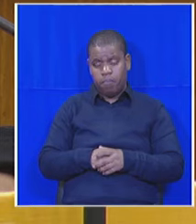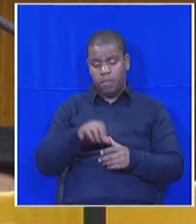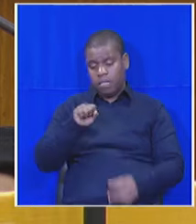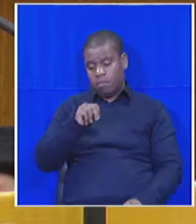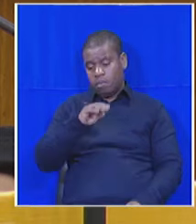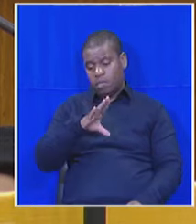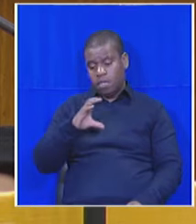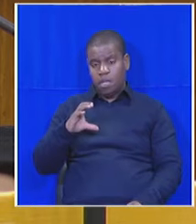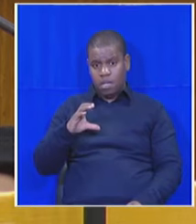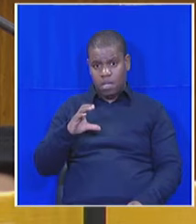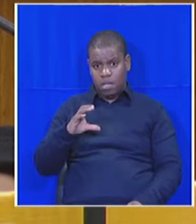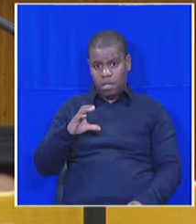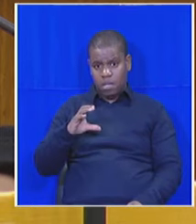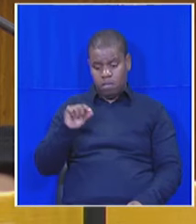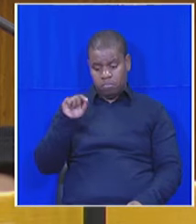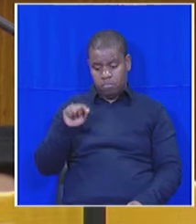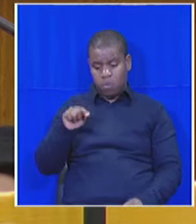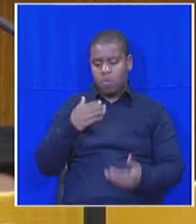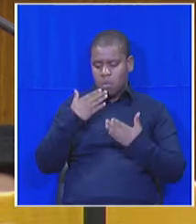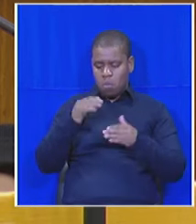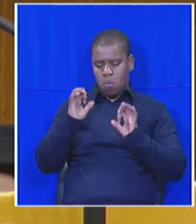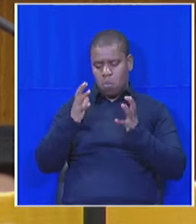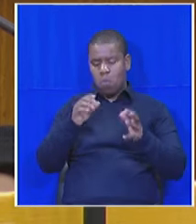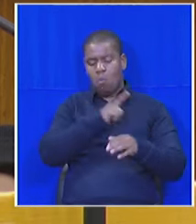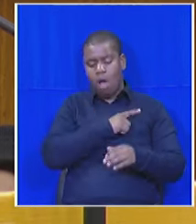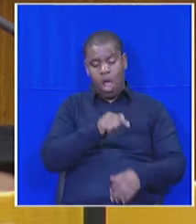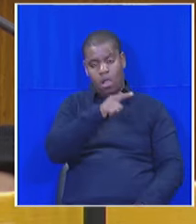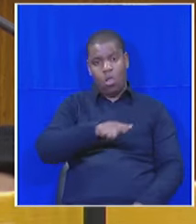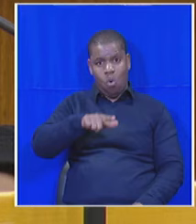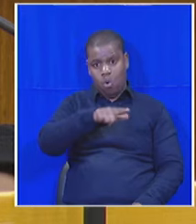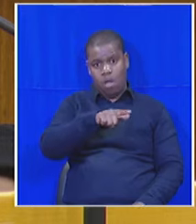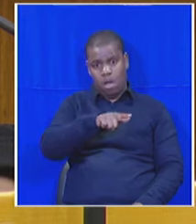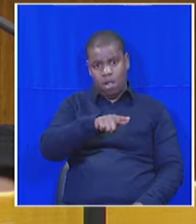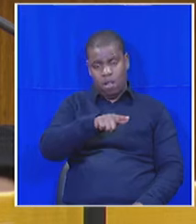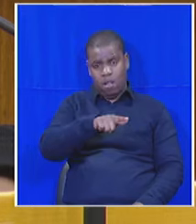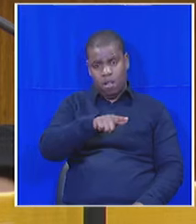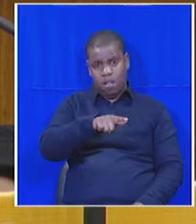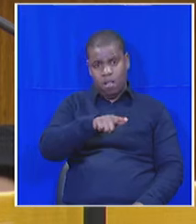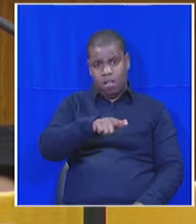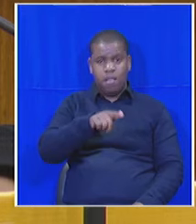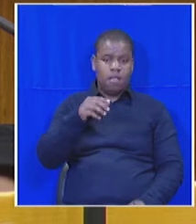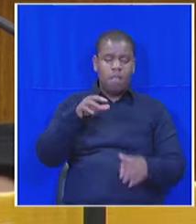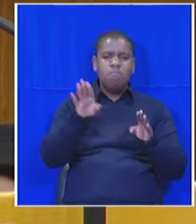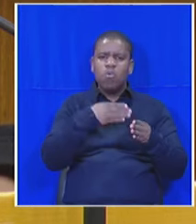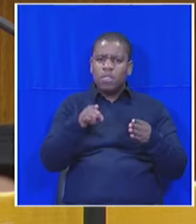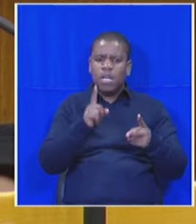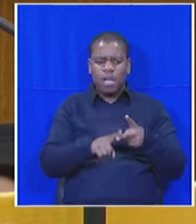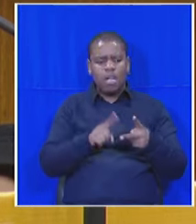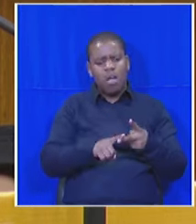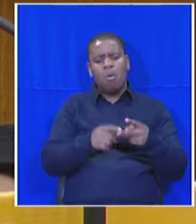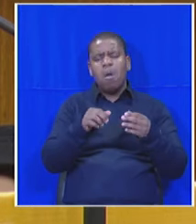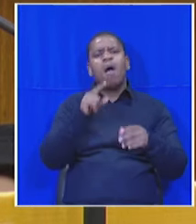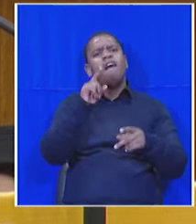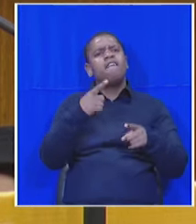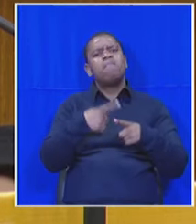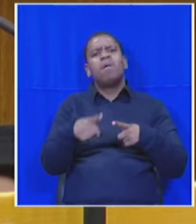90% airtime spent on local content of the music industry to advance South African artists. It happened for the